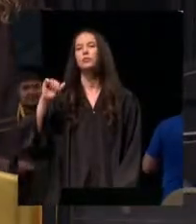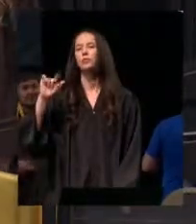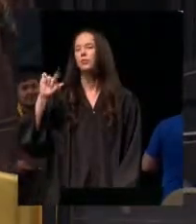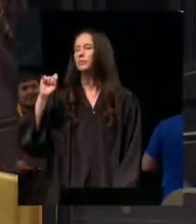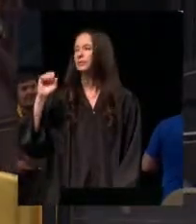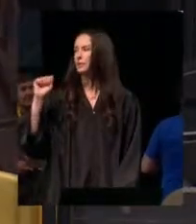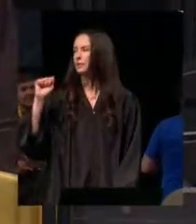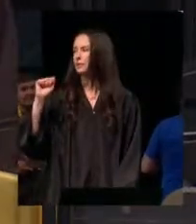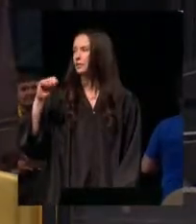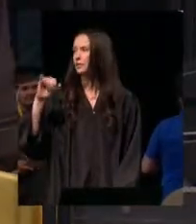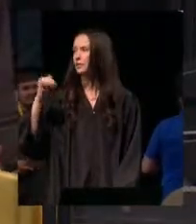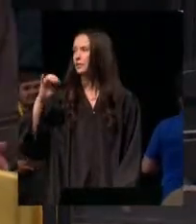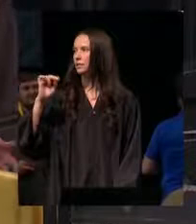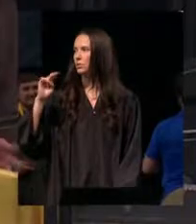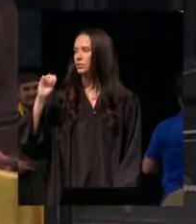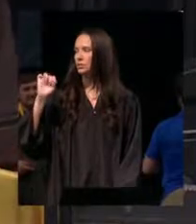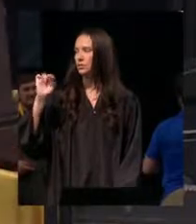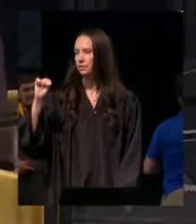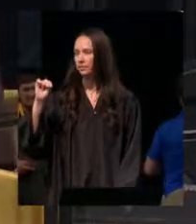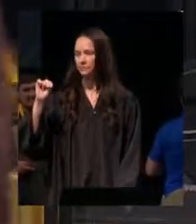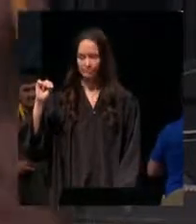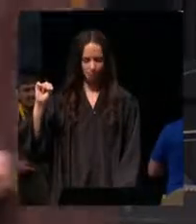Johnson.